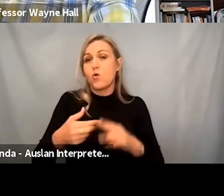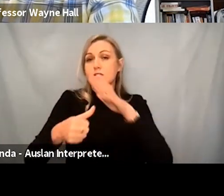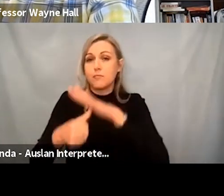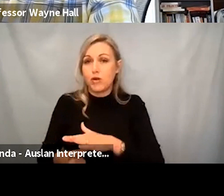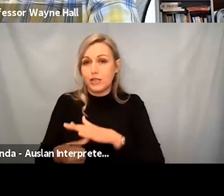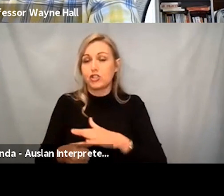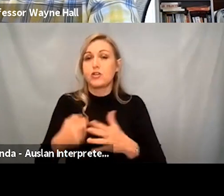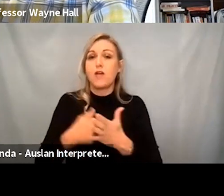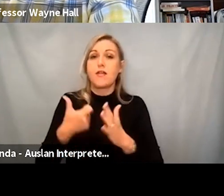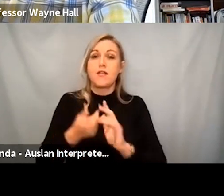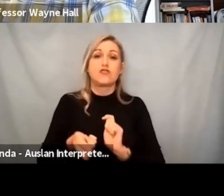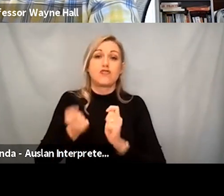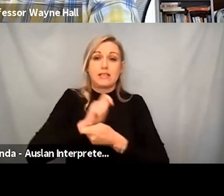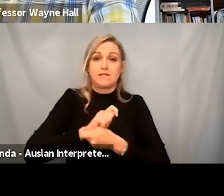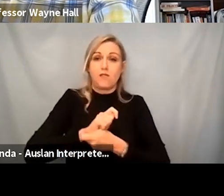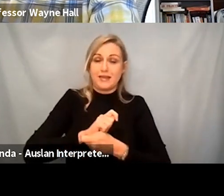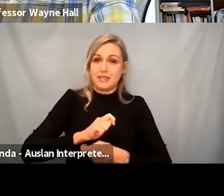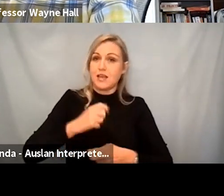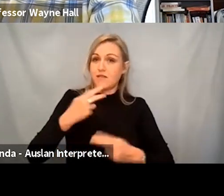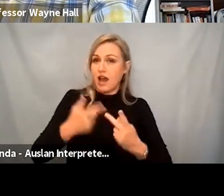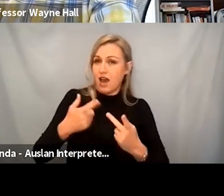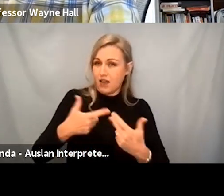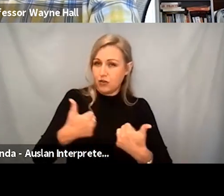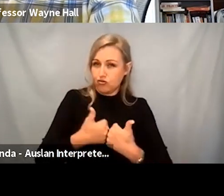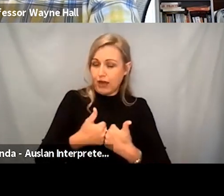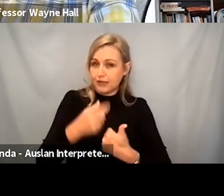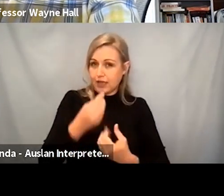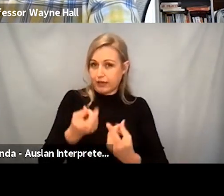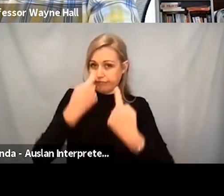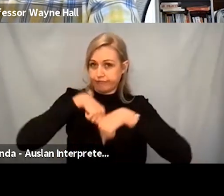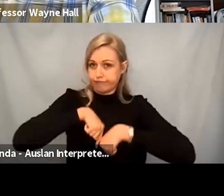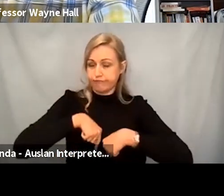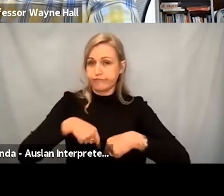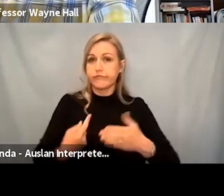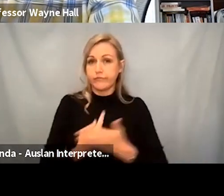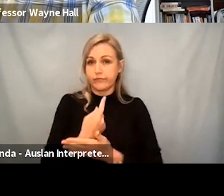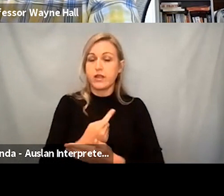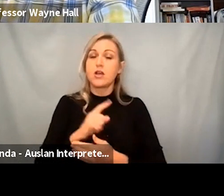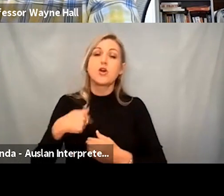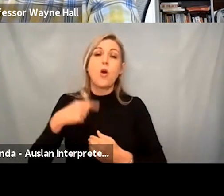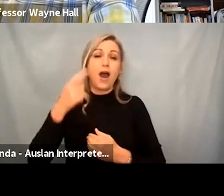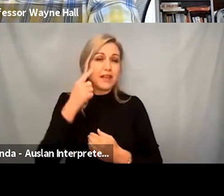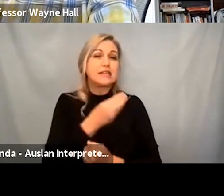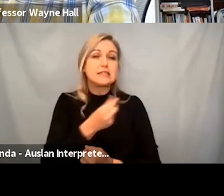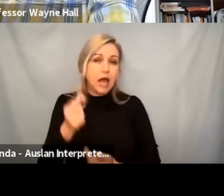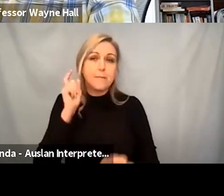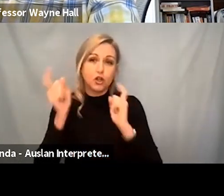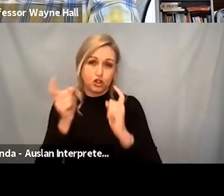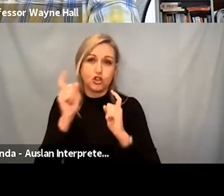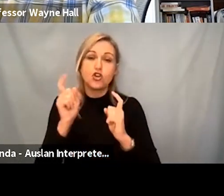transformative psychopharmacology that people thought they might be. So I think those are concerns, and I think that happened